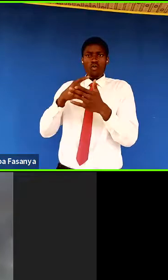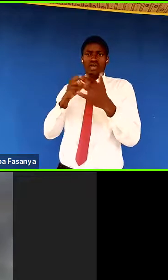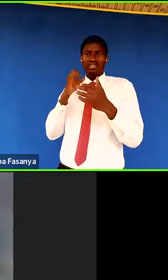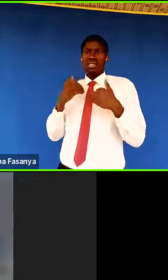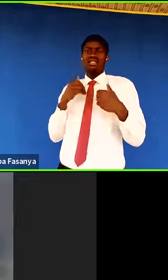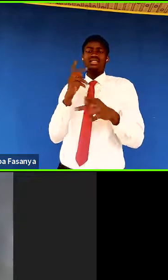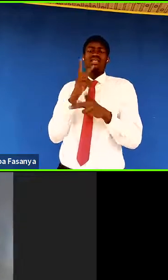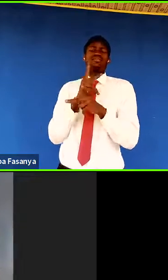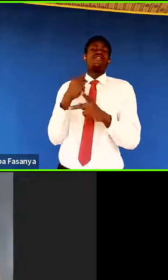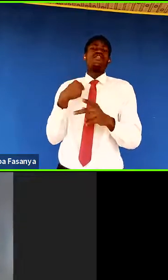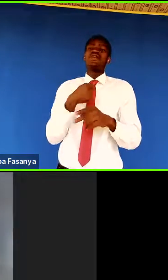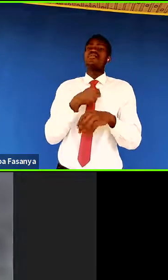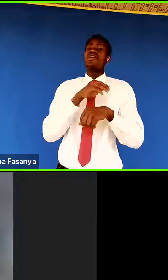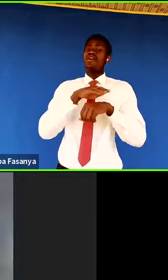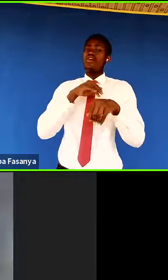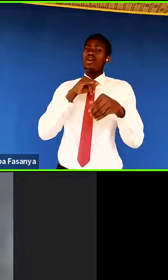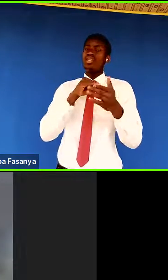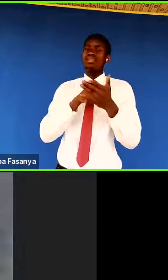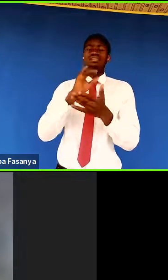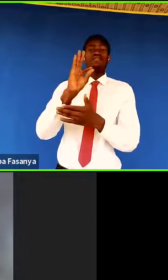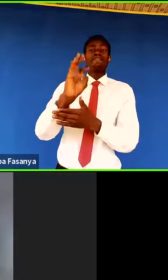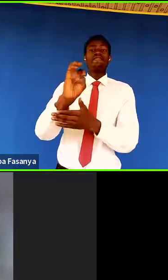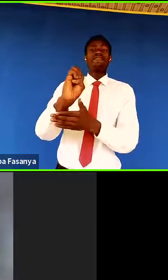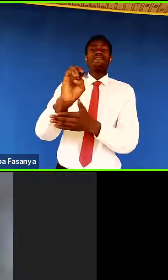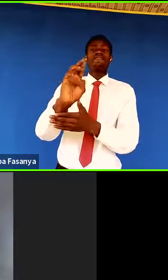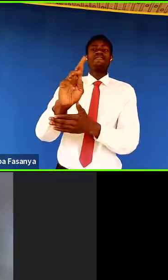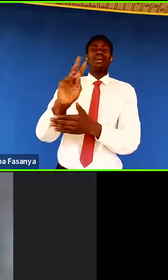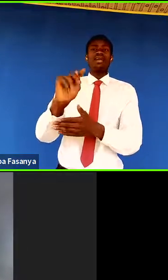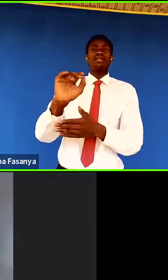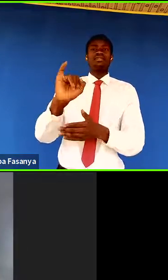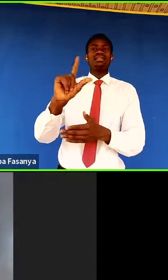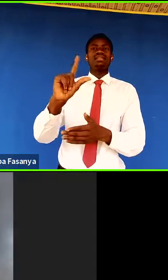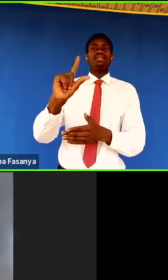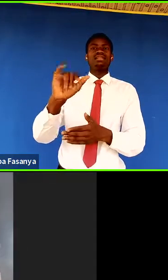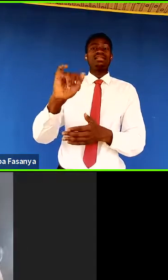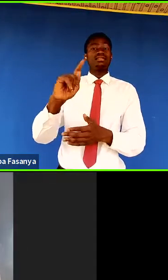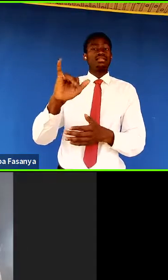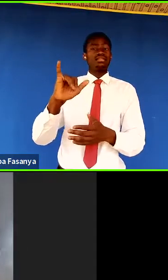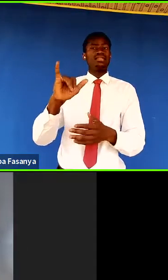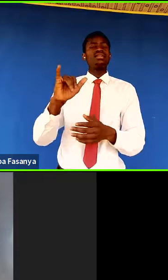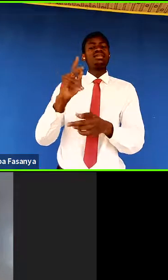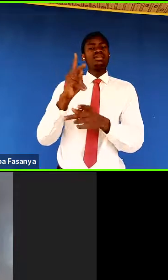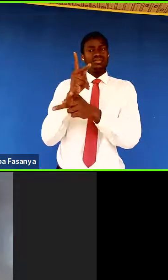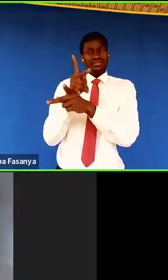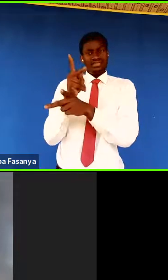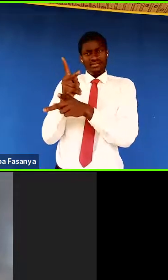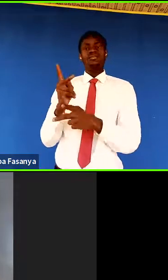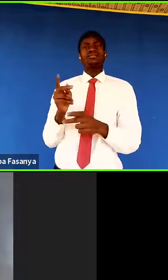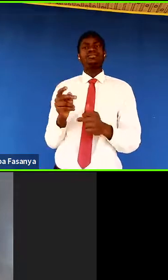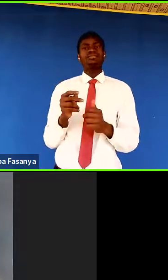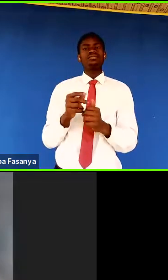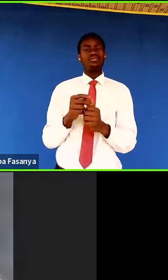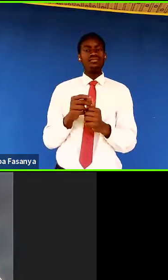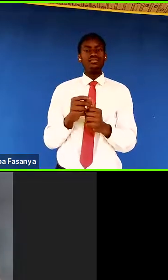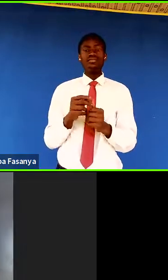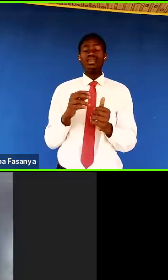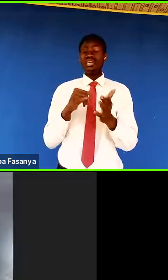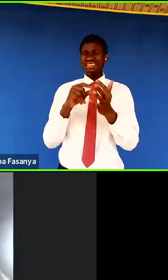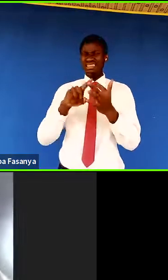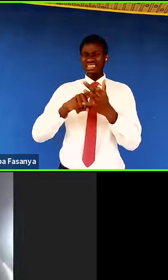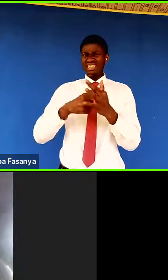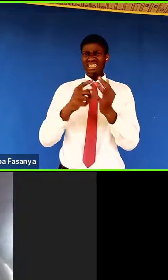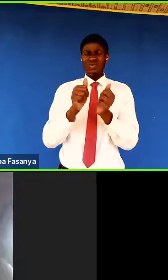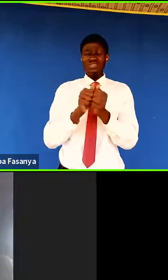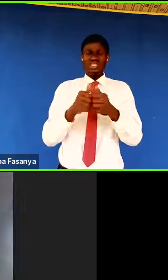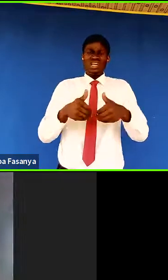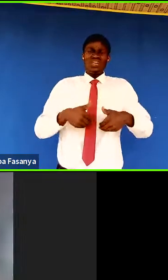So it actually started with the concept actually started with cancer patients, young patients having